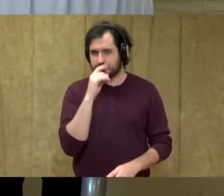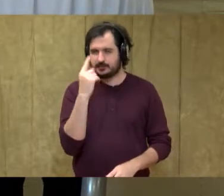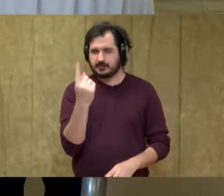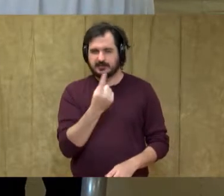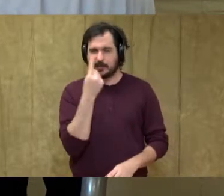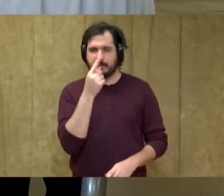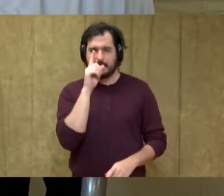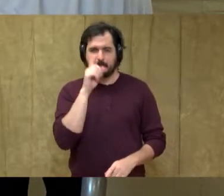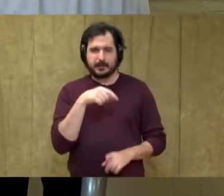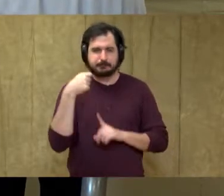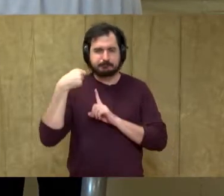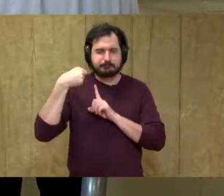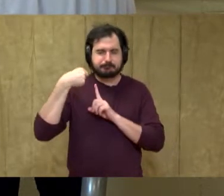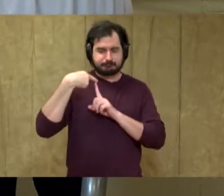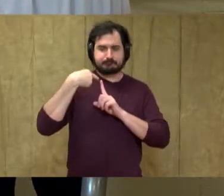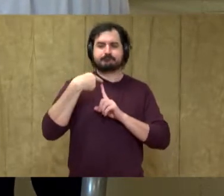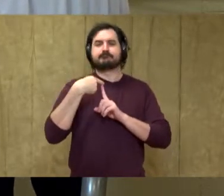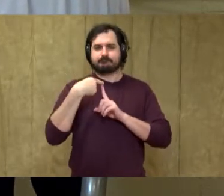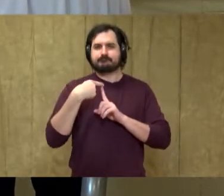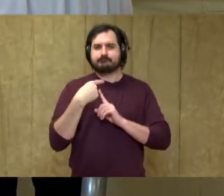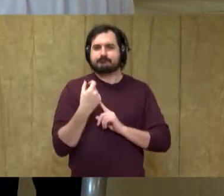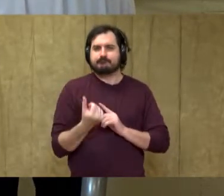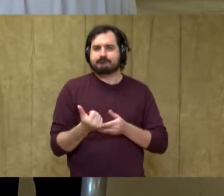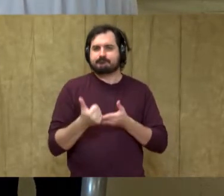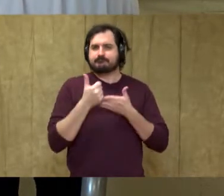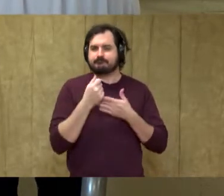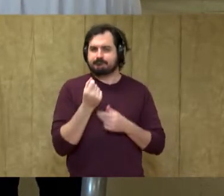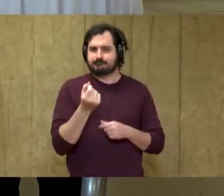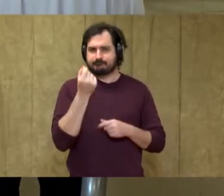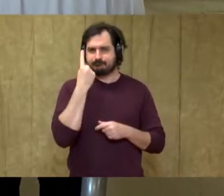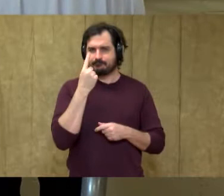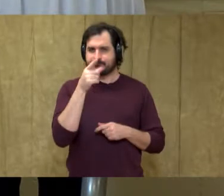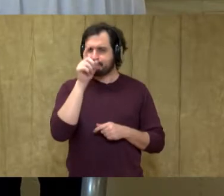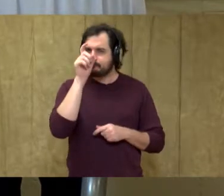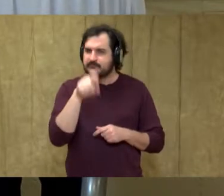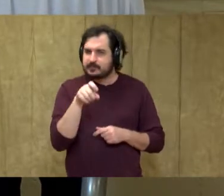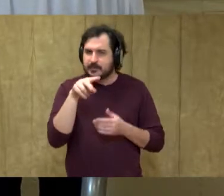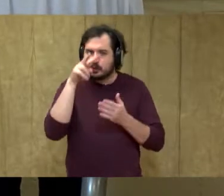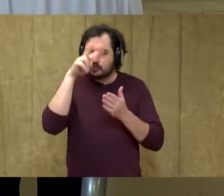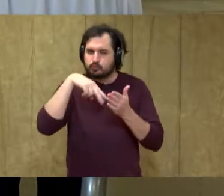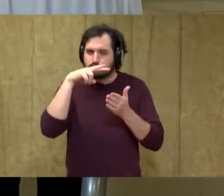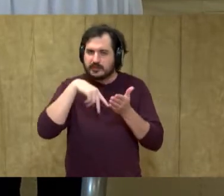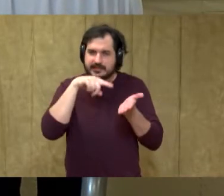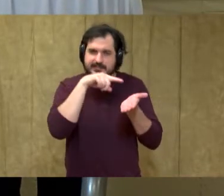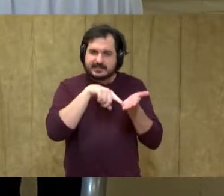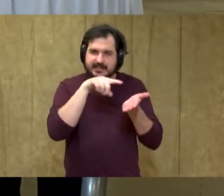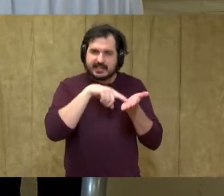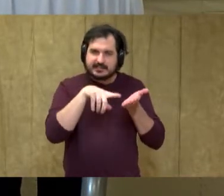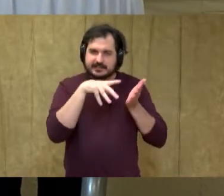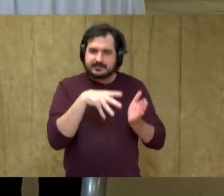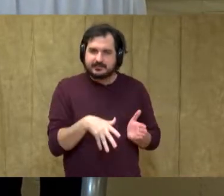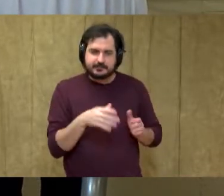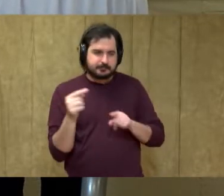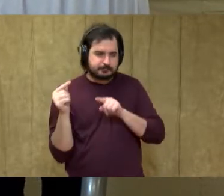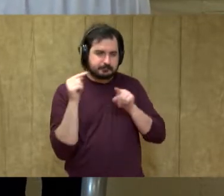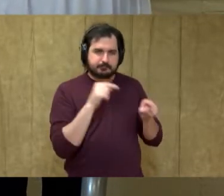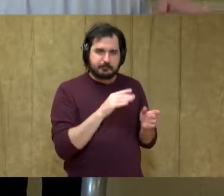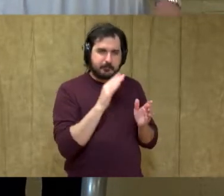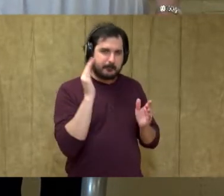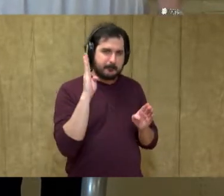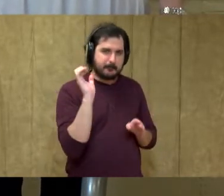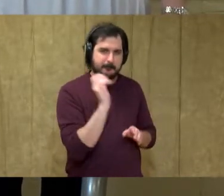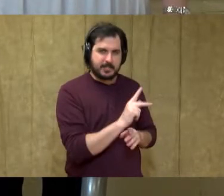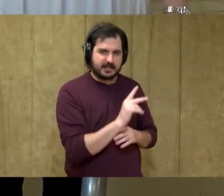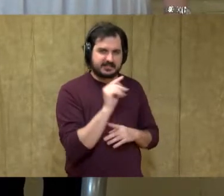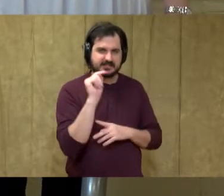be that reading detective and go back in there. If you don't have any text evidence,